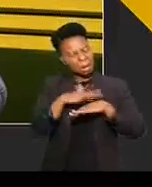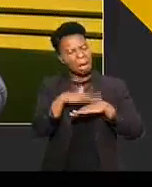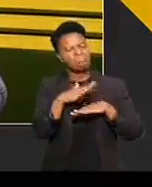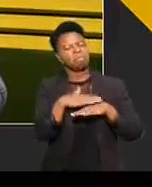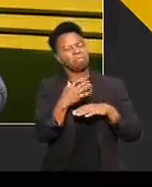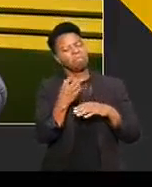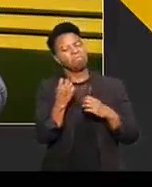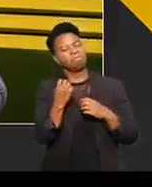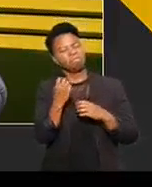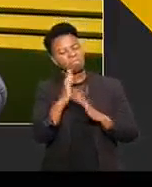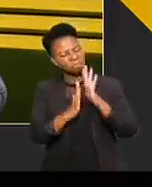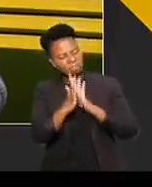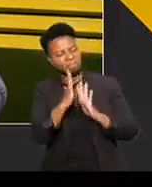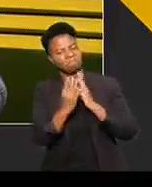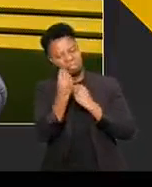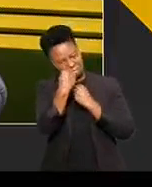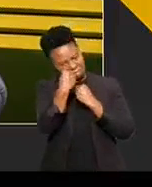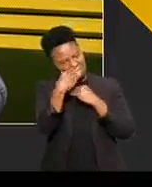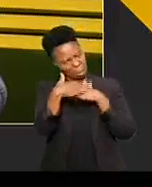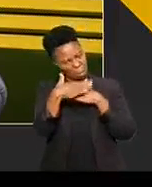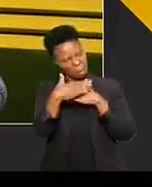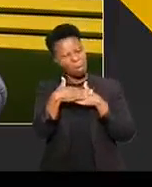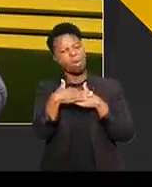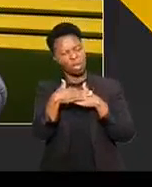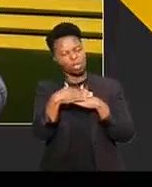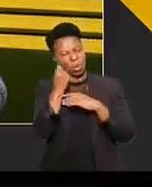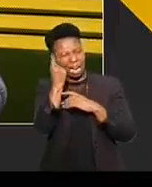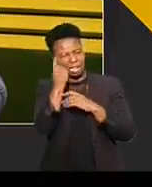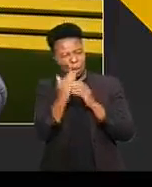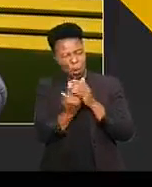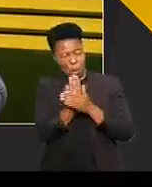us and when it comes to understanding our kids, Amasha, and the possibility